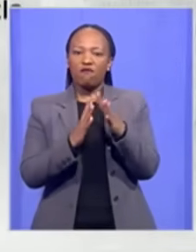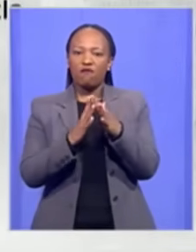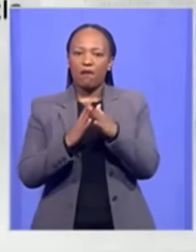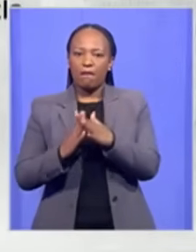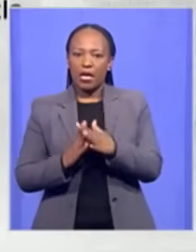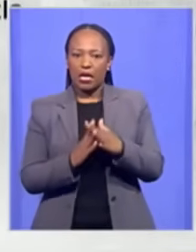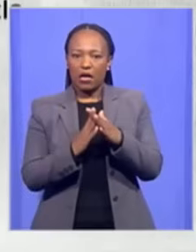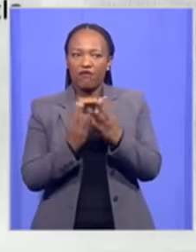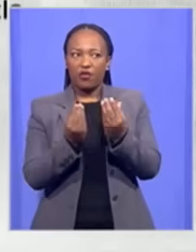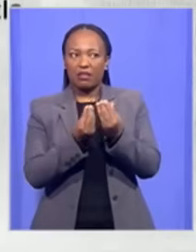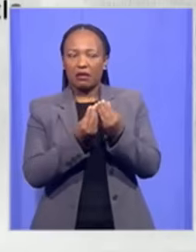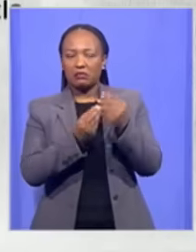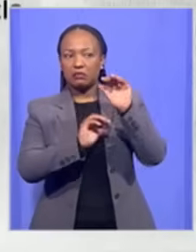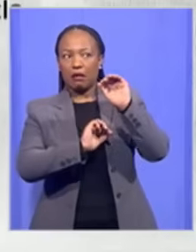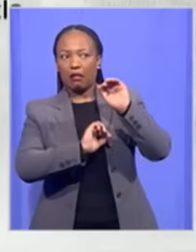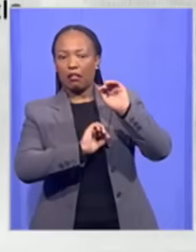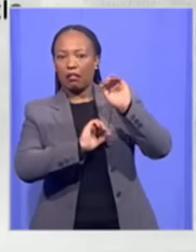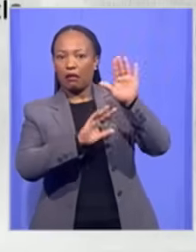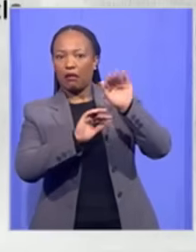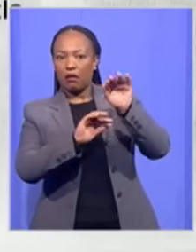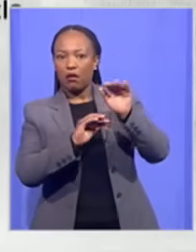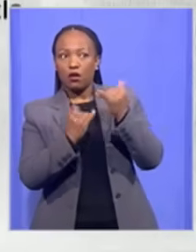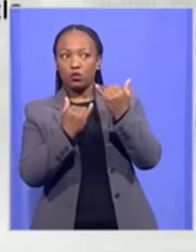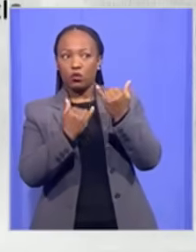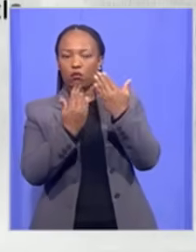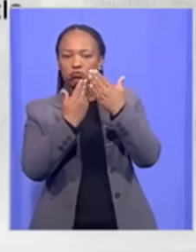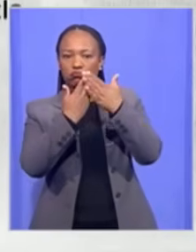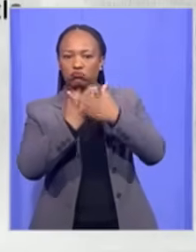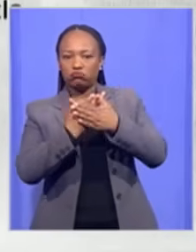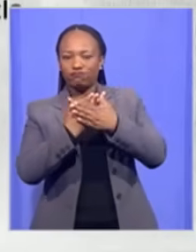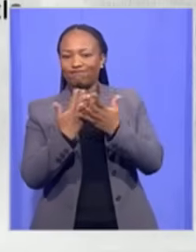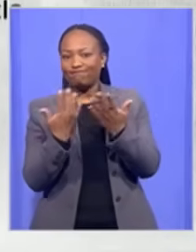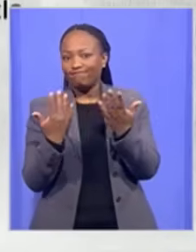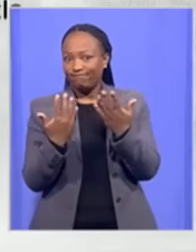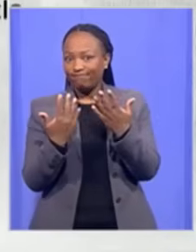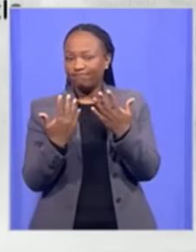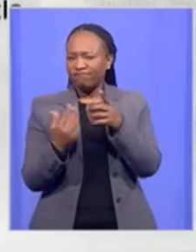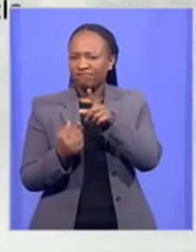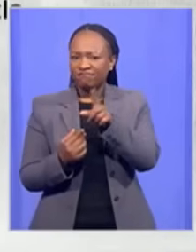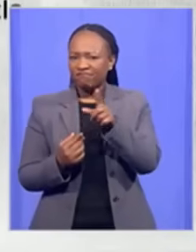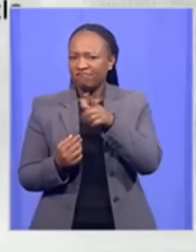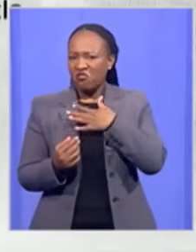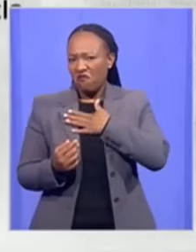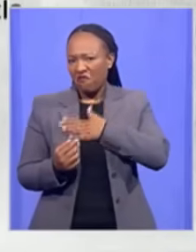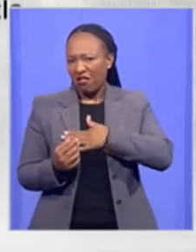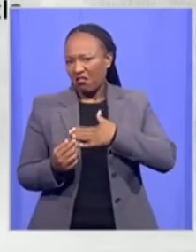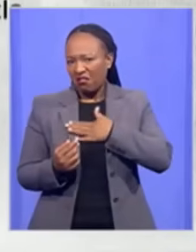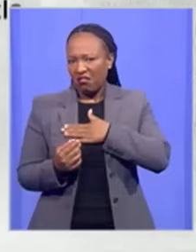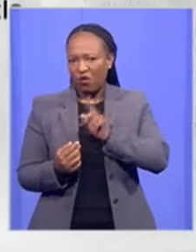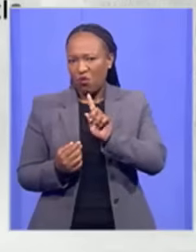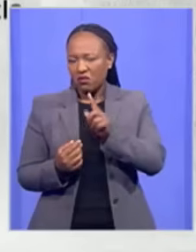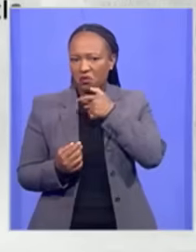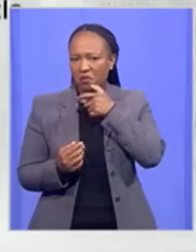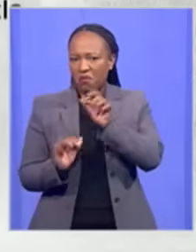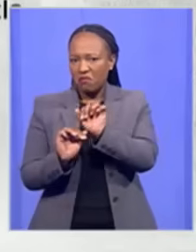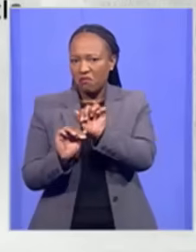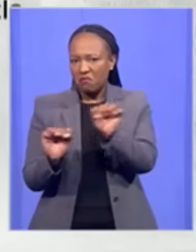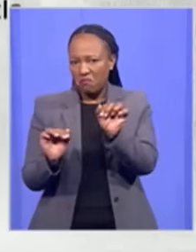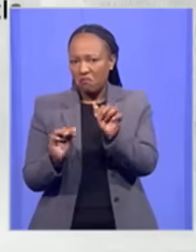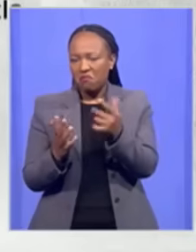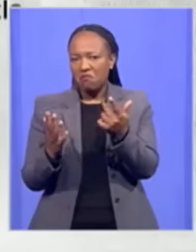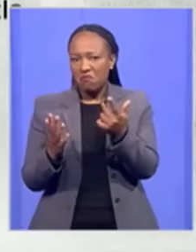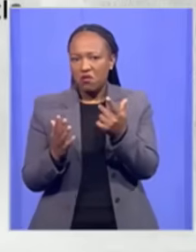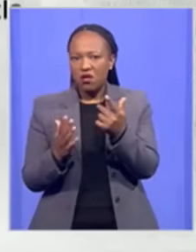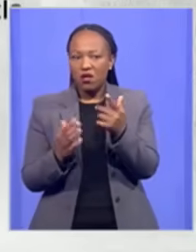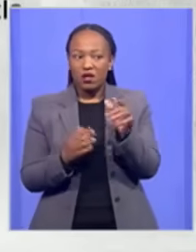naga ya Amerika di ka thoma bošegogare bjona bjo gomme ra botšiša gore na maikutlo a gagwe ke afe ka ga se le gona o bona segwera sa